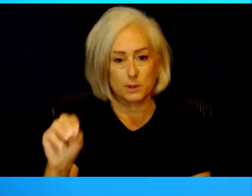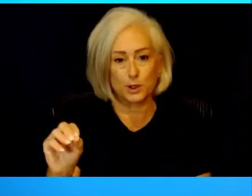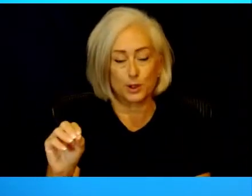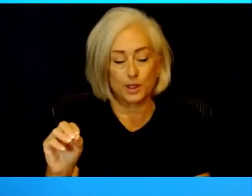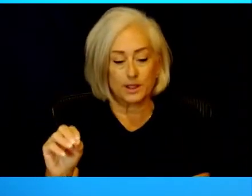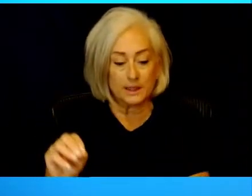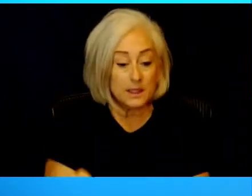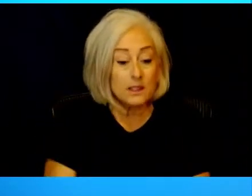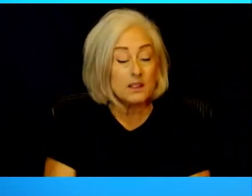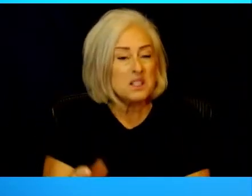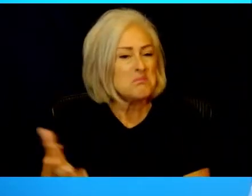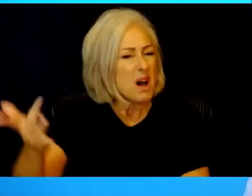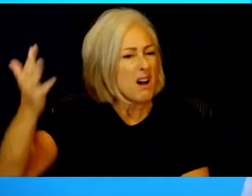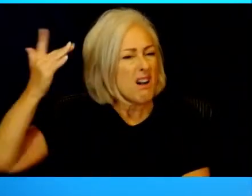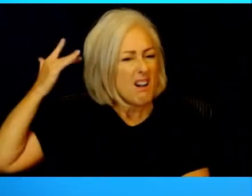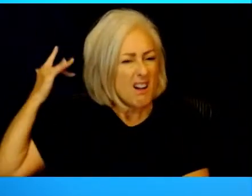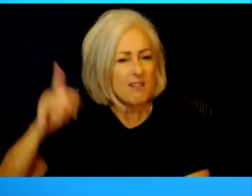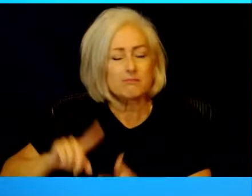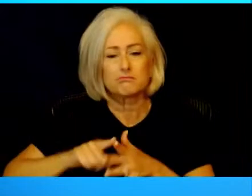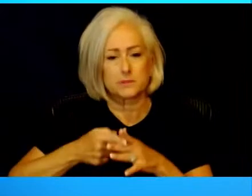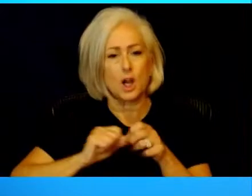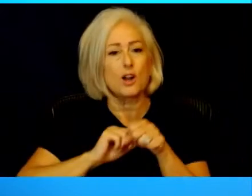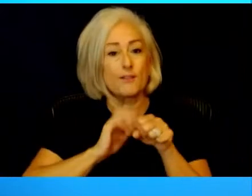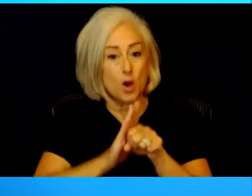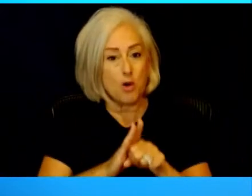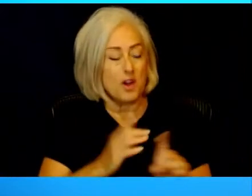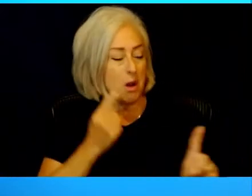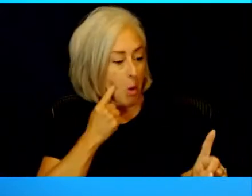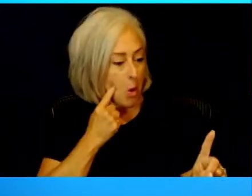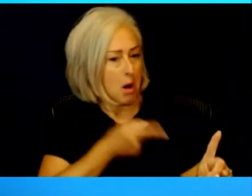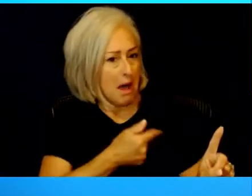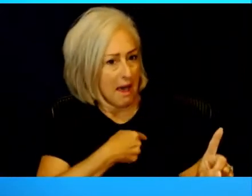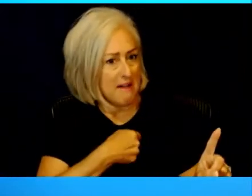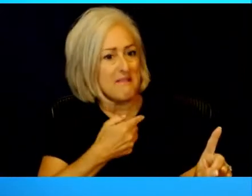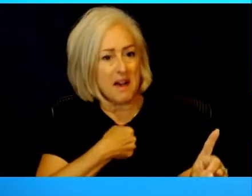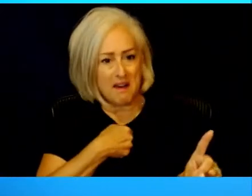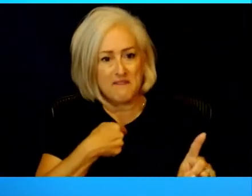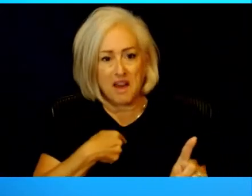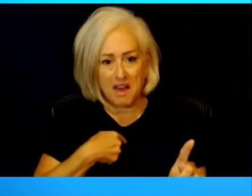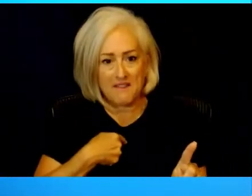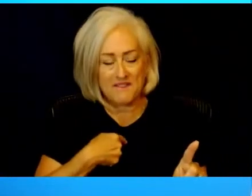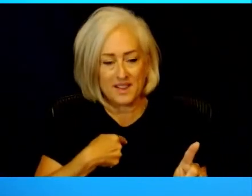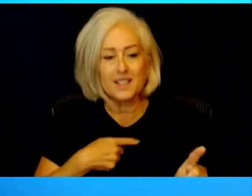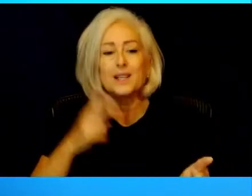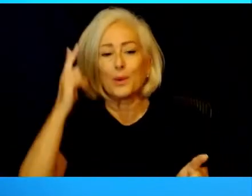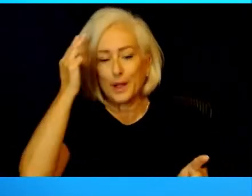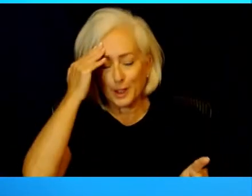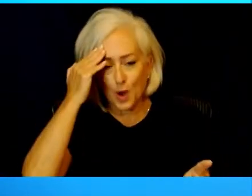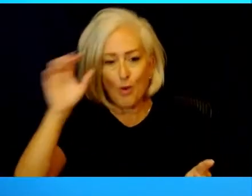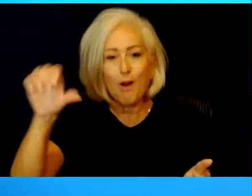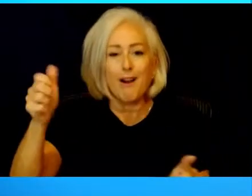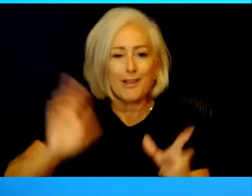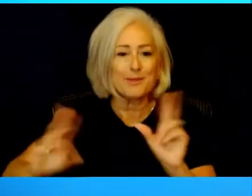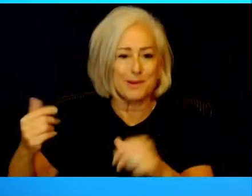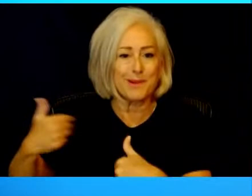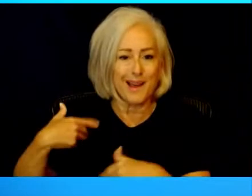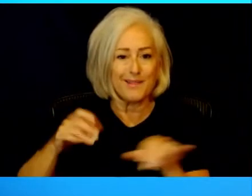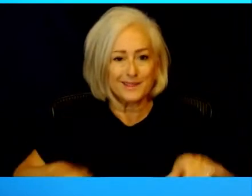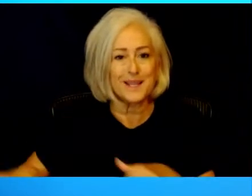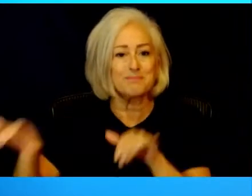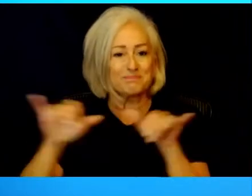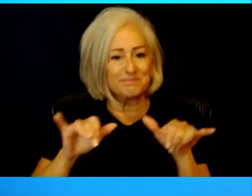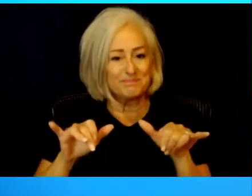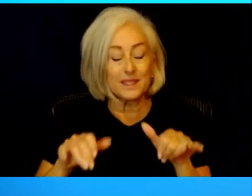case, we believe there were other cases. I think we have to believe there probably are other cases. The best data, best information that we